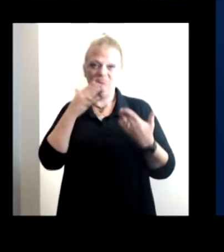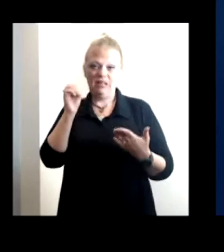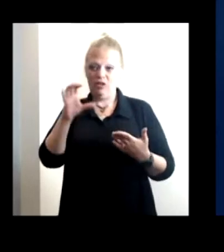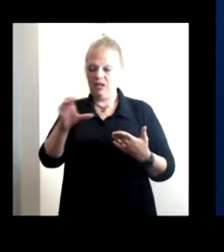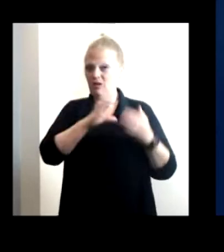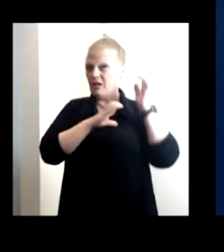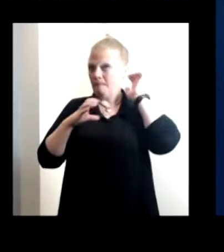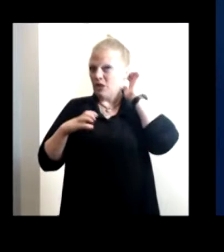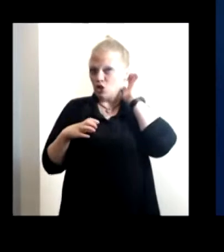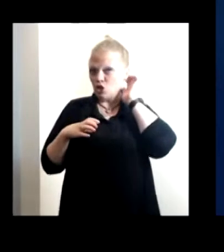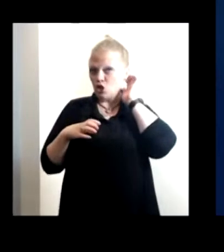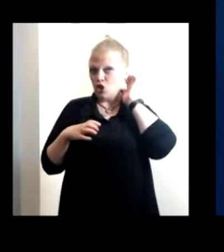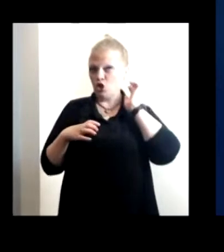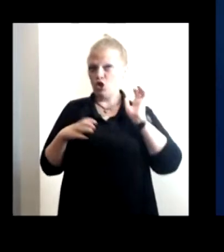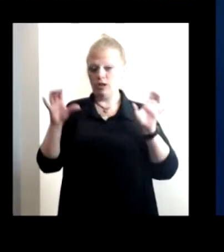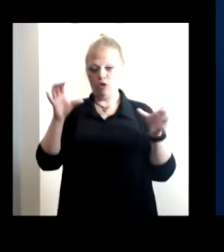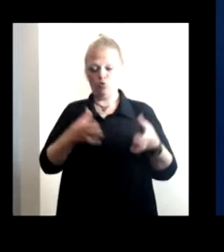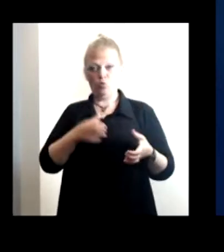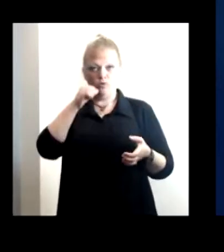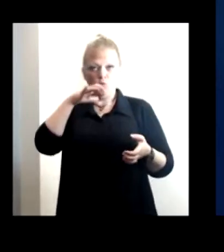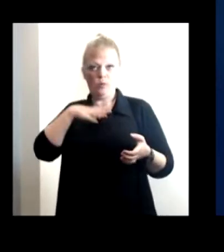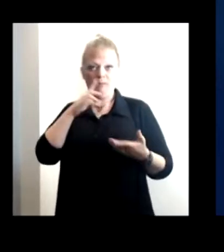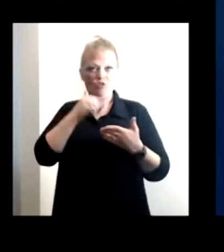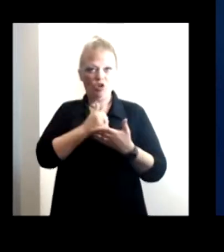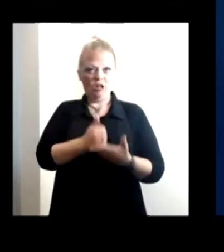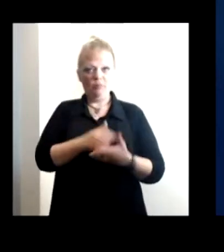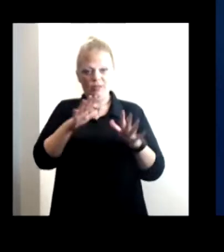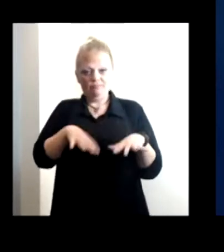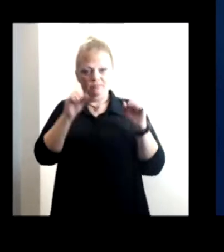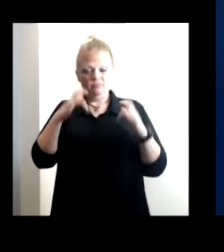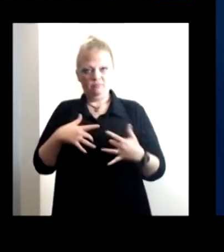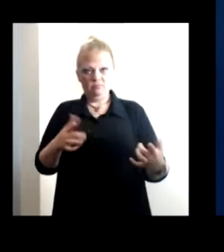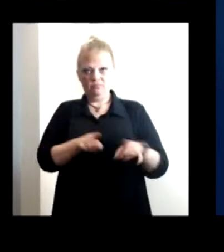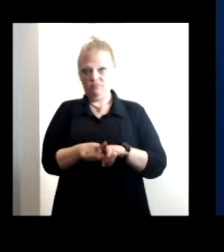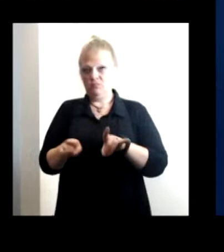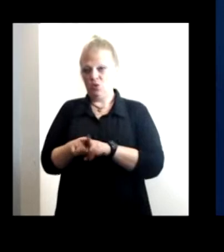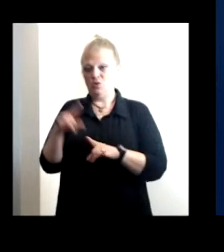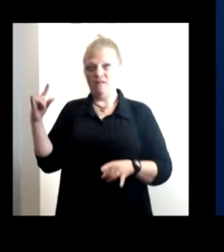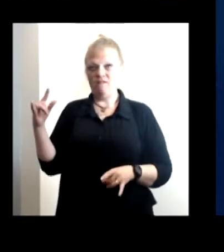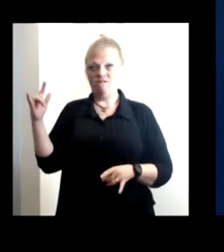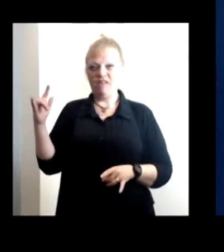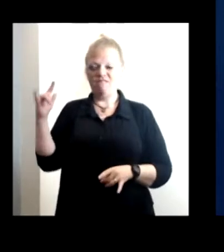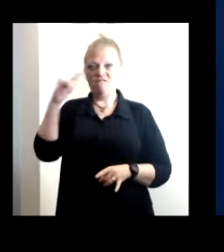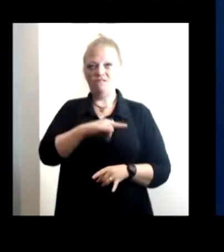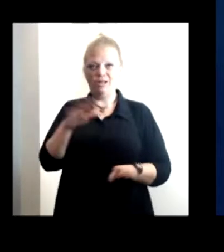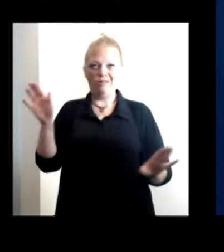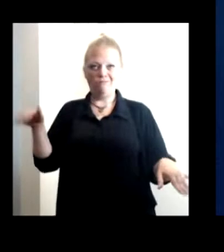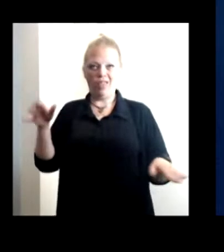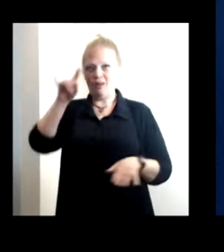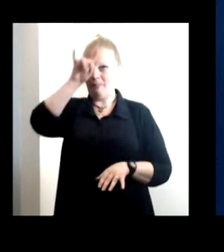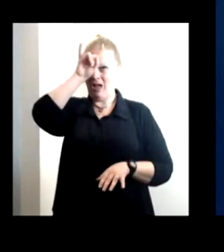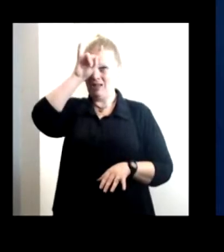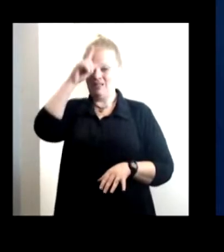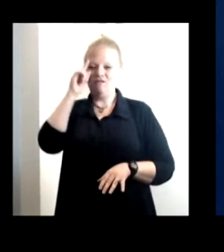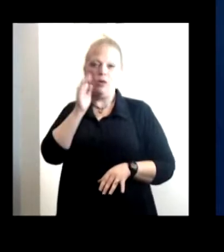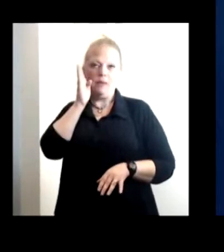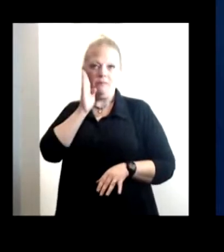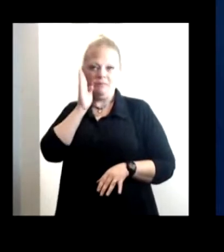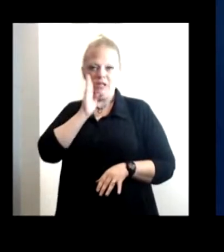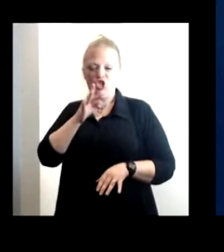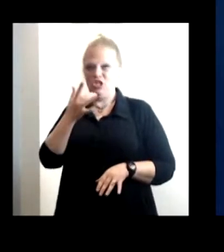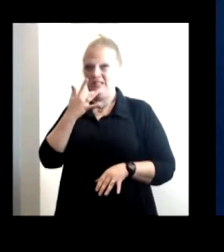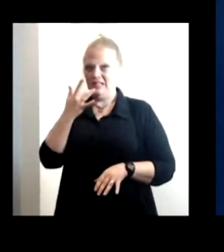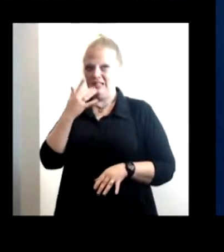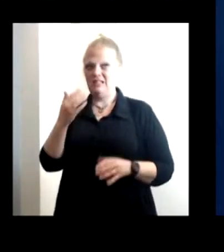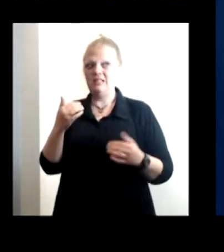County Commission on the Status of Women for helping put on this event, as well as, of course, Flying Bison for offering the beer tastings. I was at the first one that